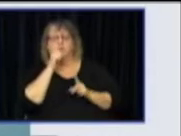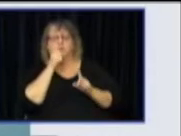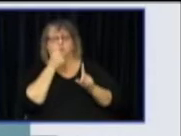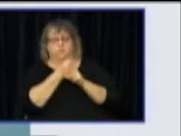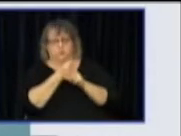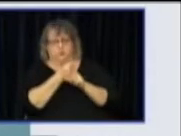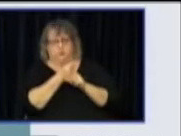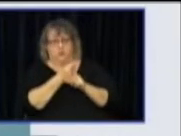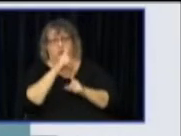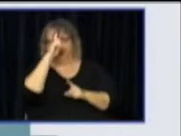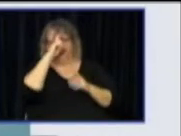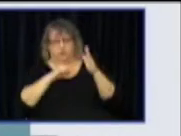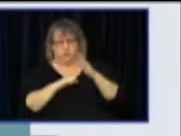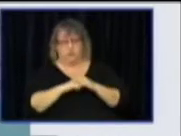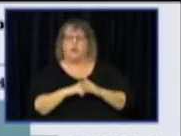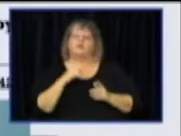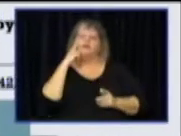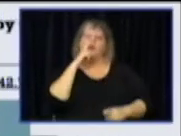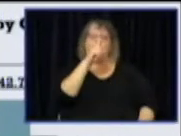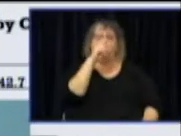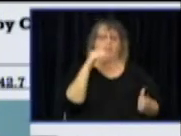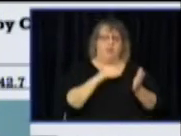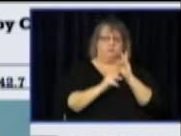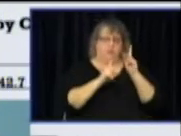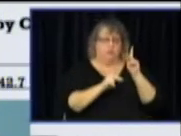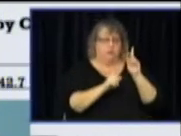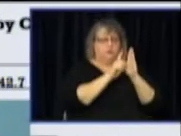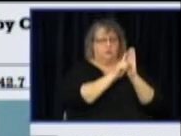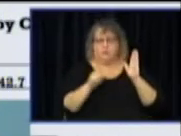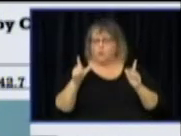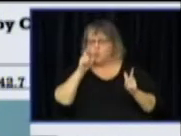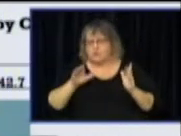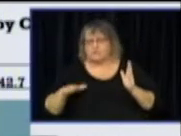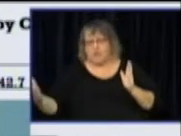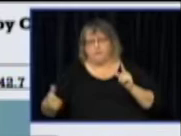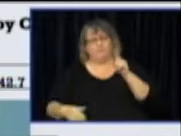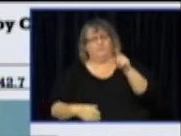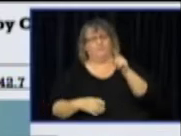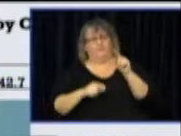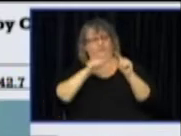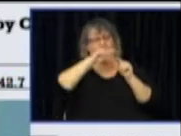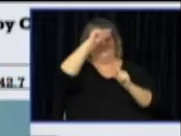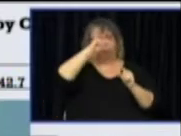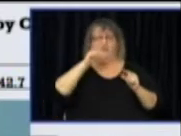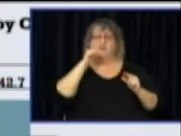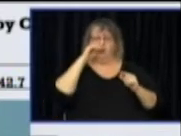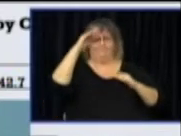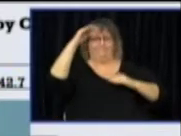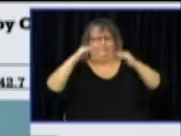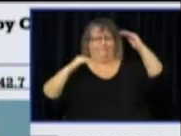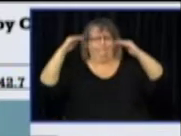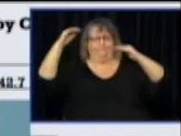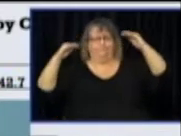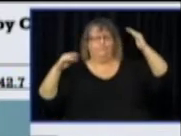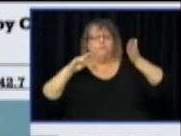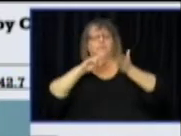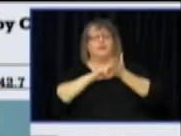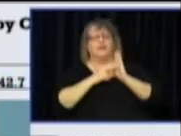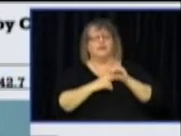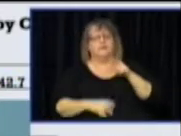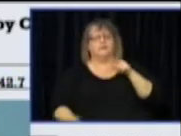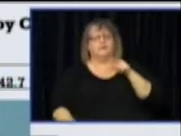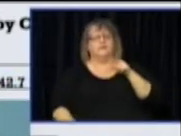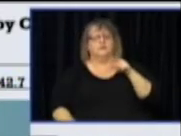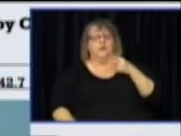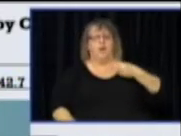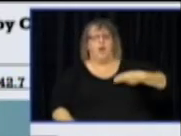who die from stroke per 100,000 population. And as you can see, the bar graphs are not even, which means that there are